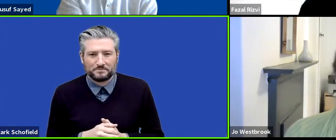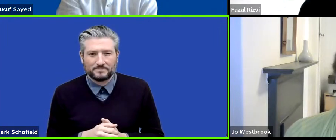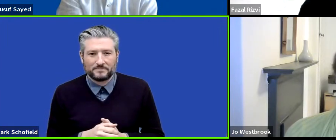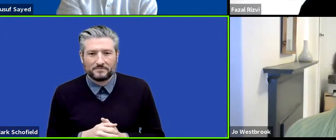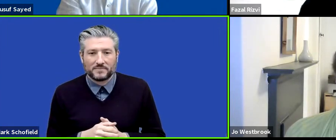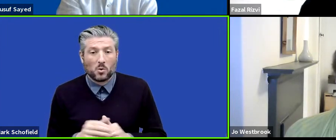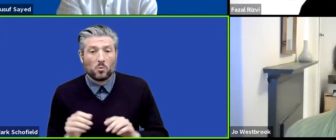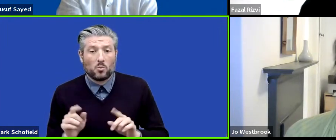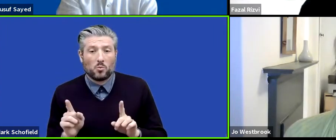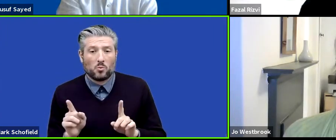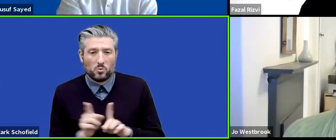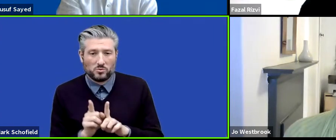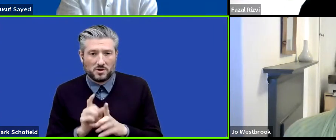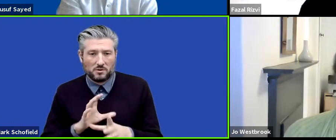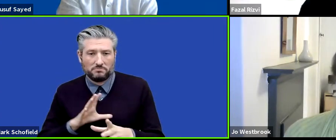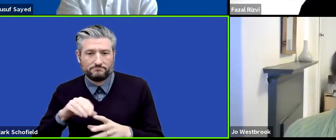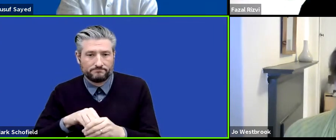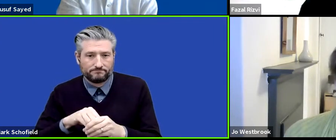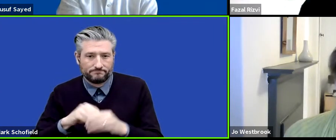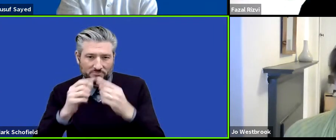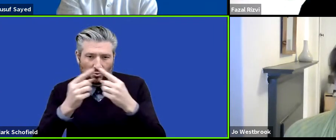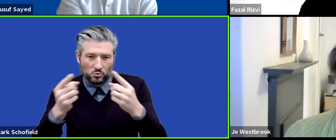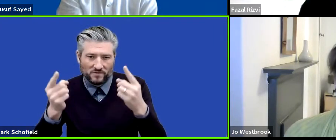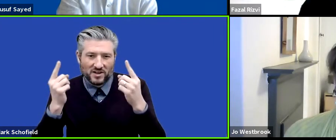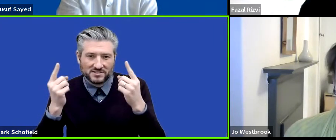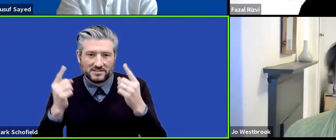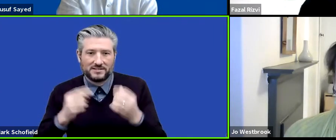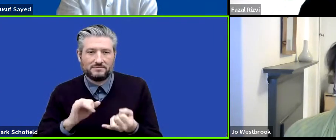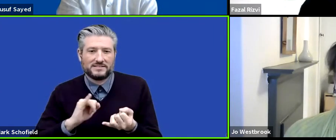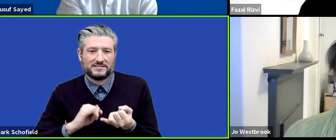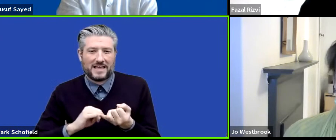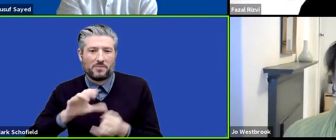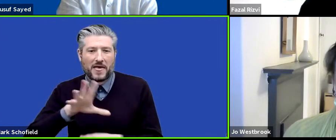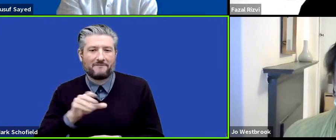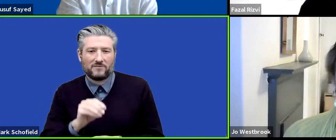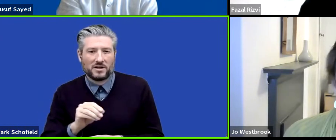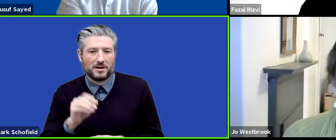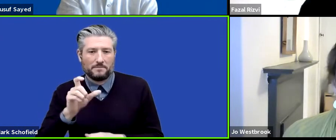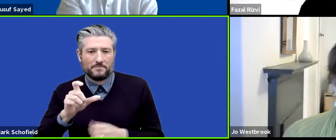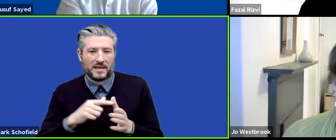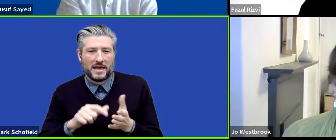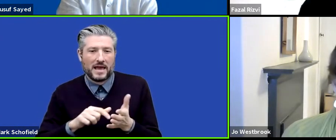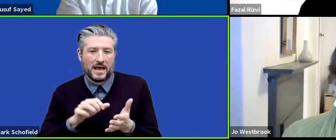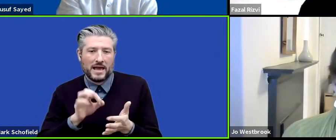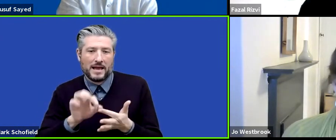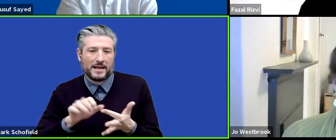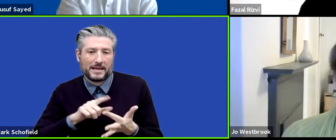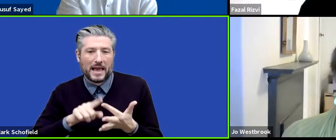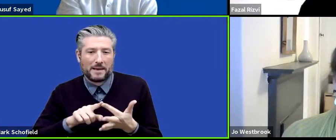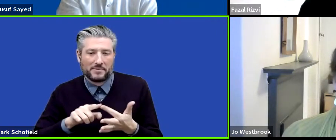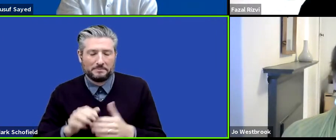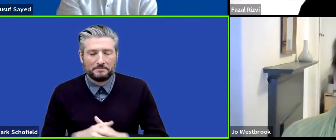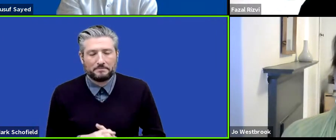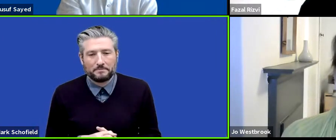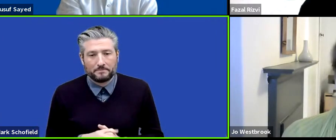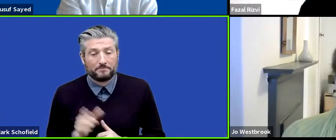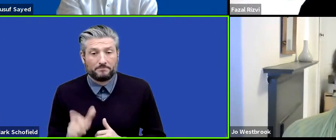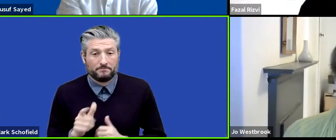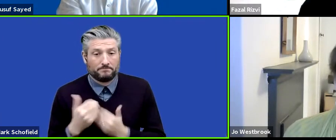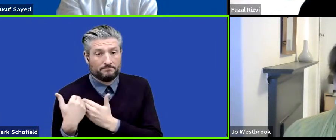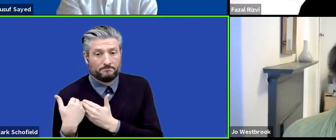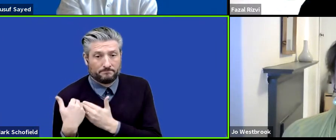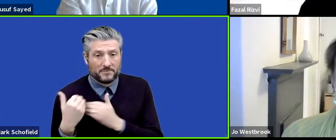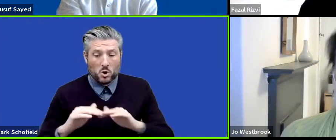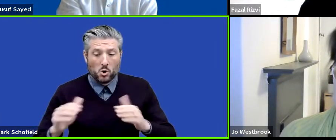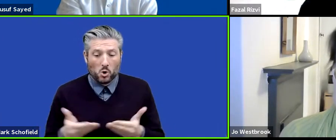Technology in South Africa. Previously, Yusuf was Senior Policy Analyst at the EFA Global Monitoring Report UNESCO. He was a